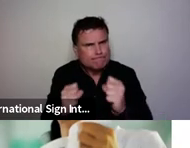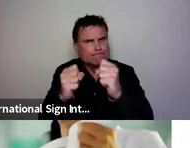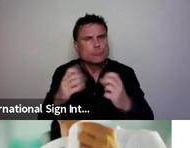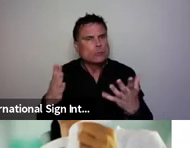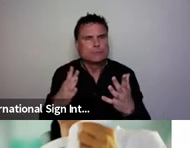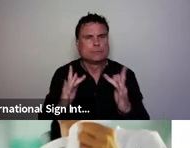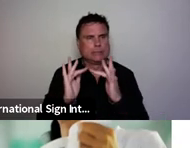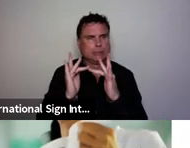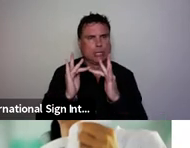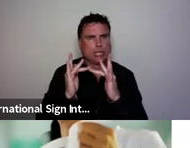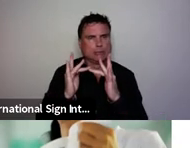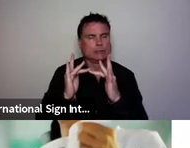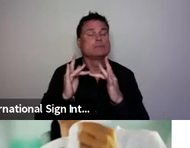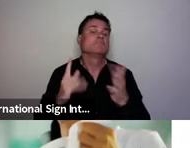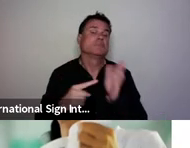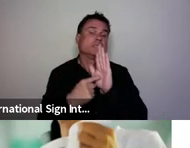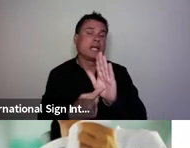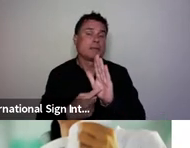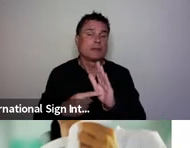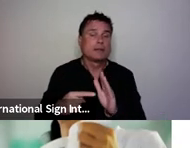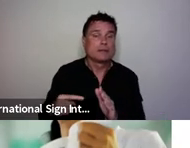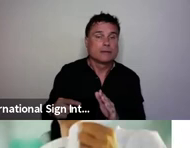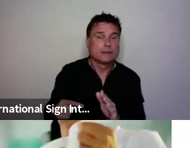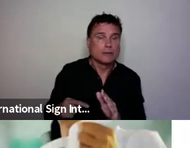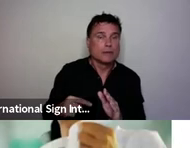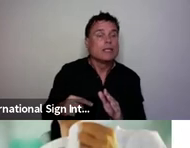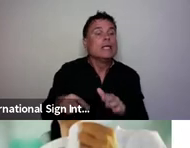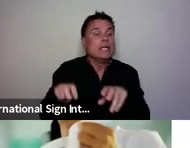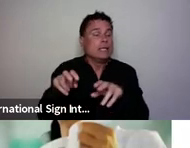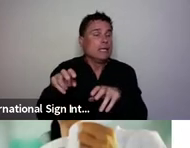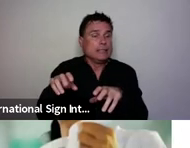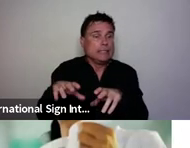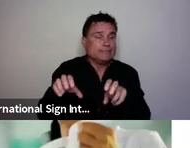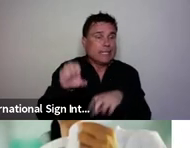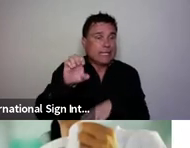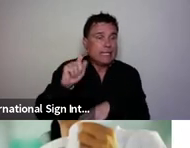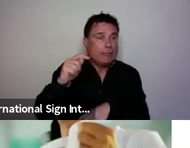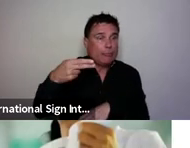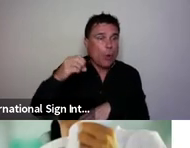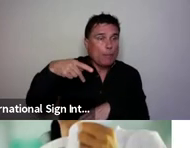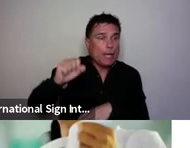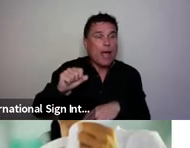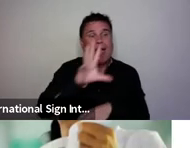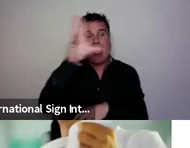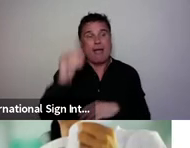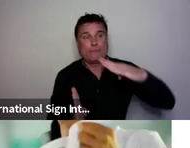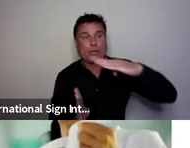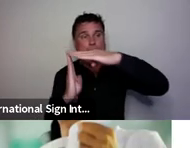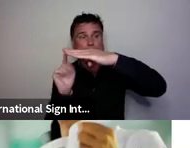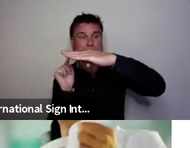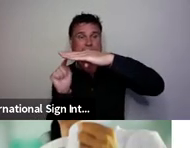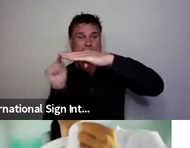Ethiopia, Iran, Kazakhstan, were used to the extent possible to deliver CSE in the absence